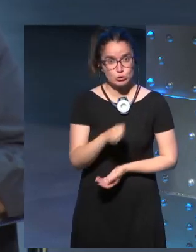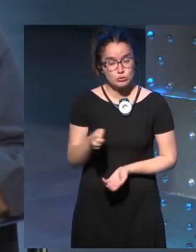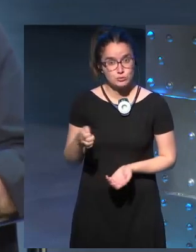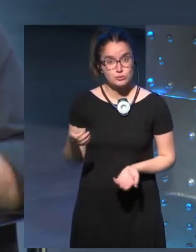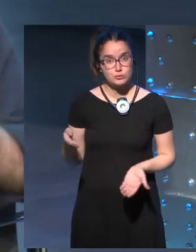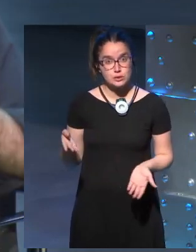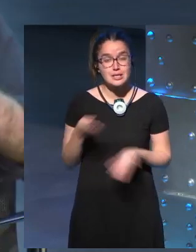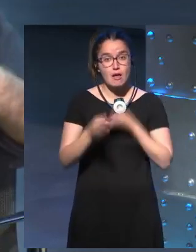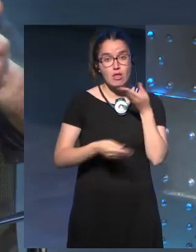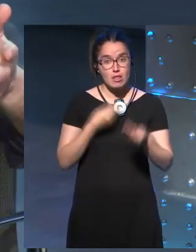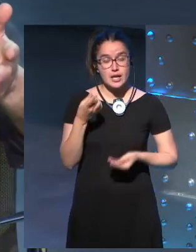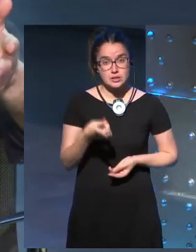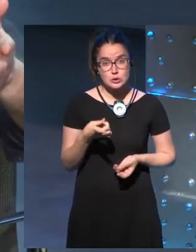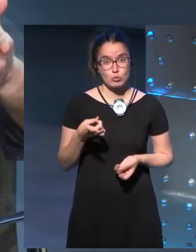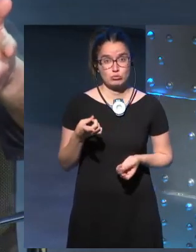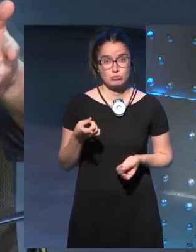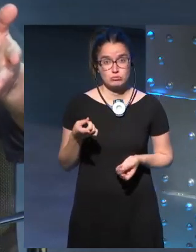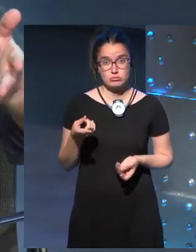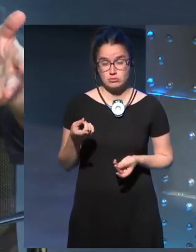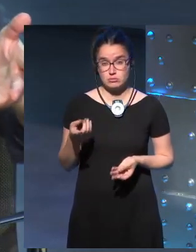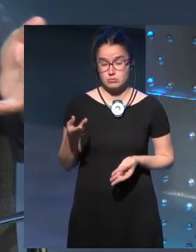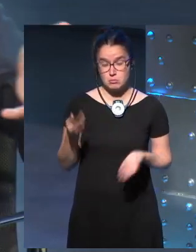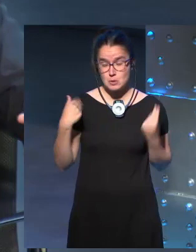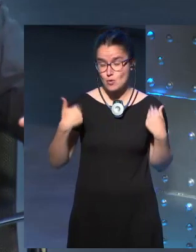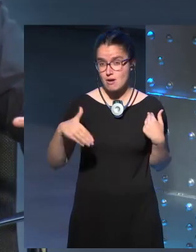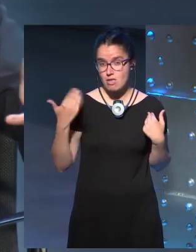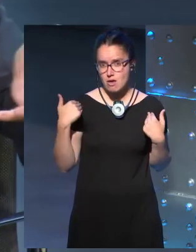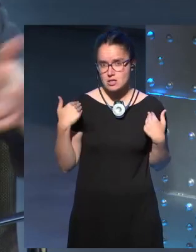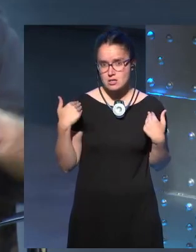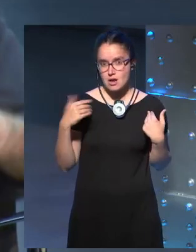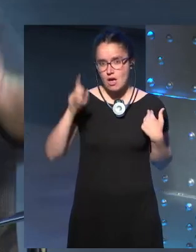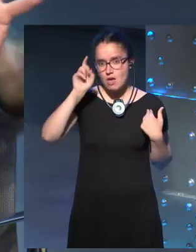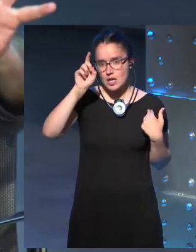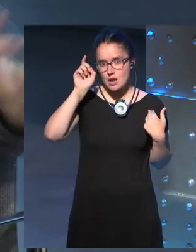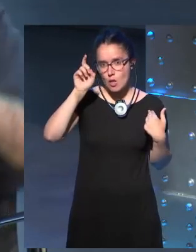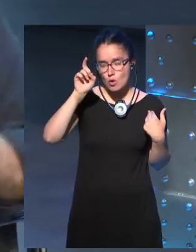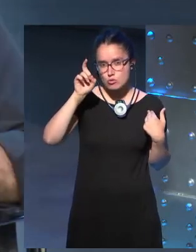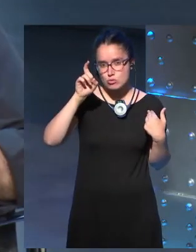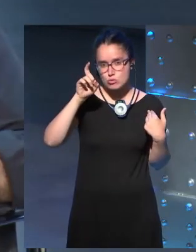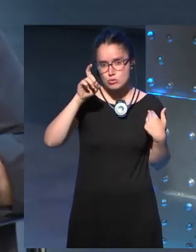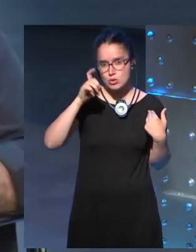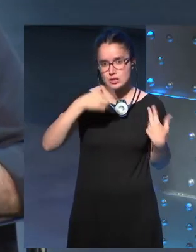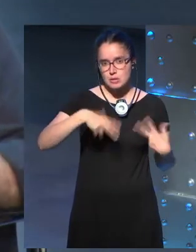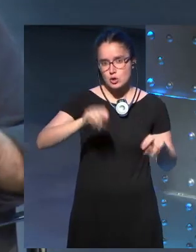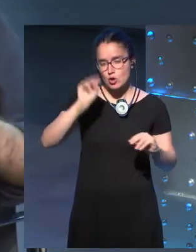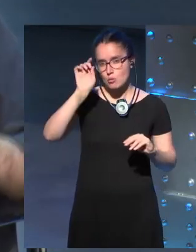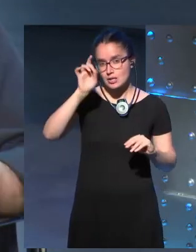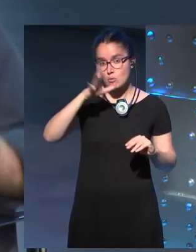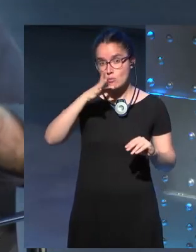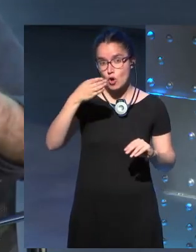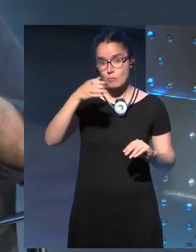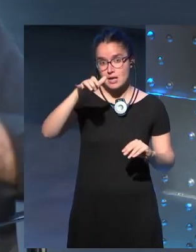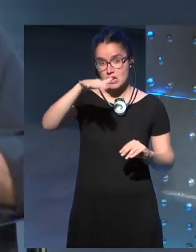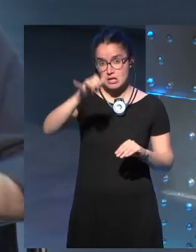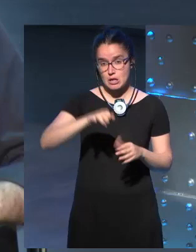that, he ended up as manager because Rafa Benitez was pushed out.